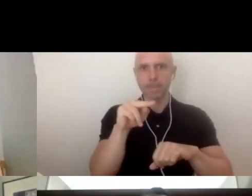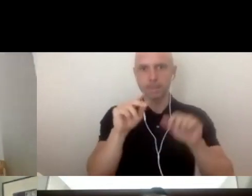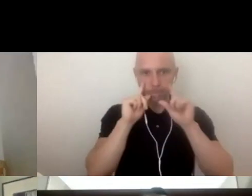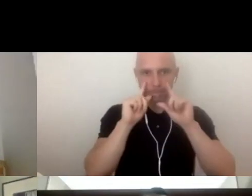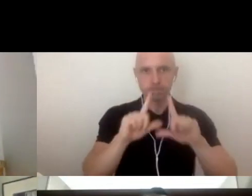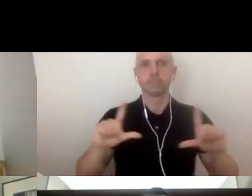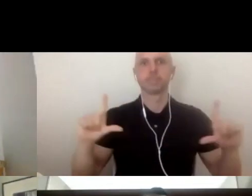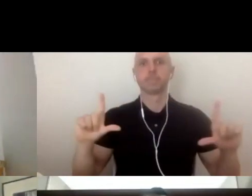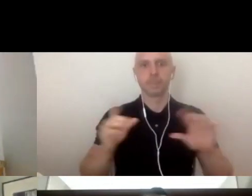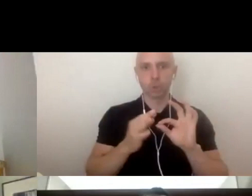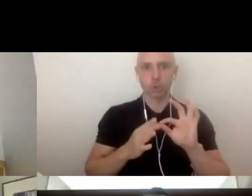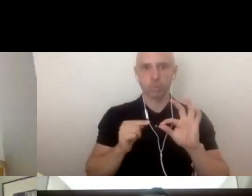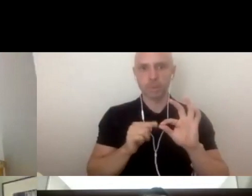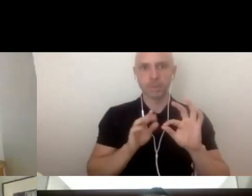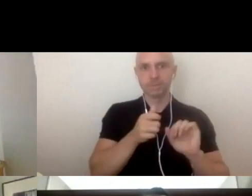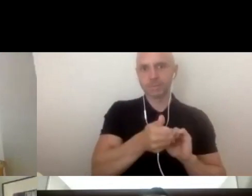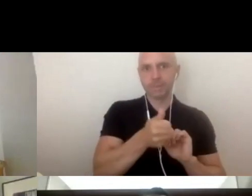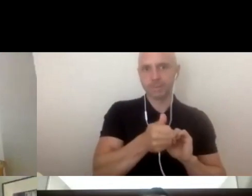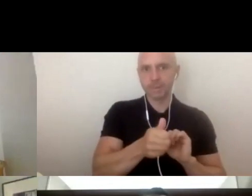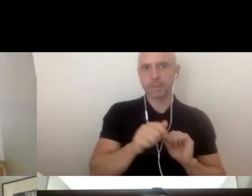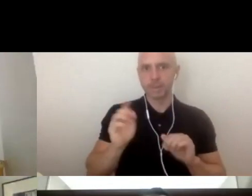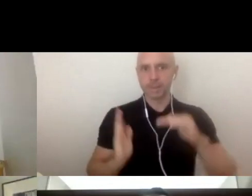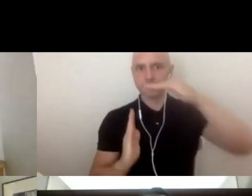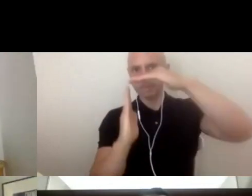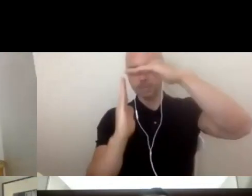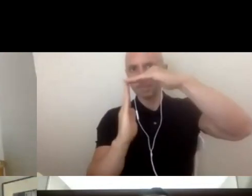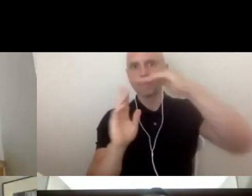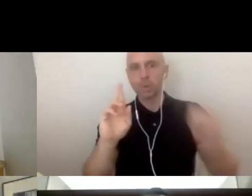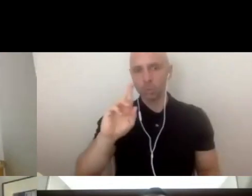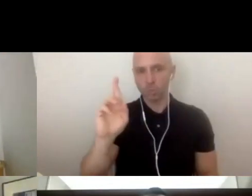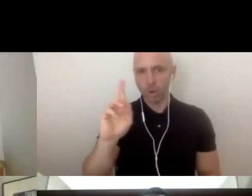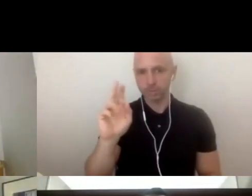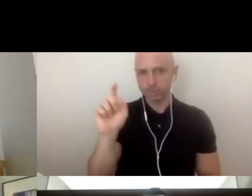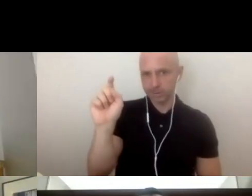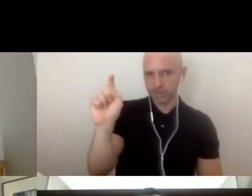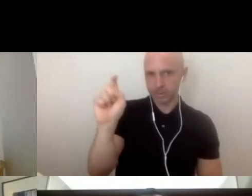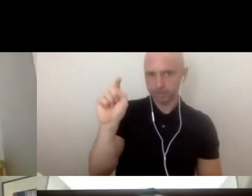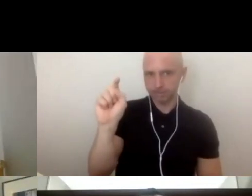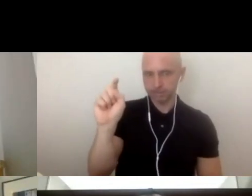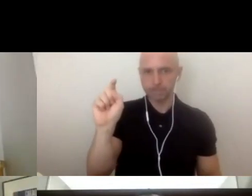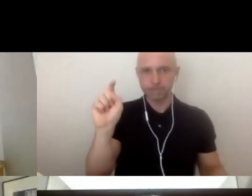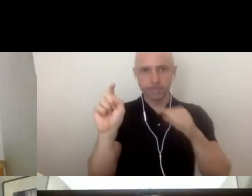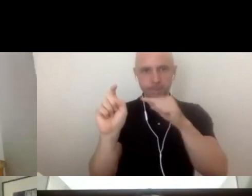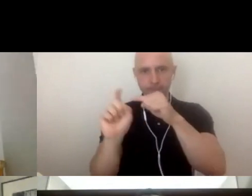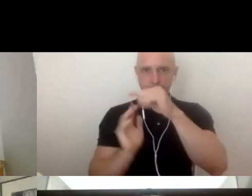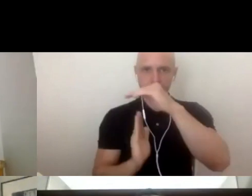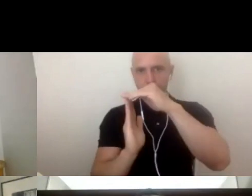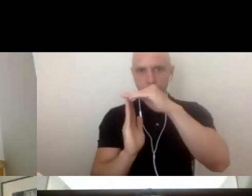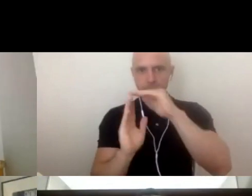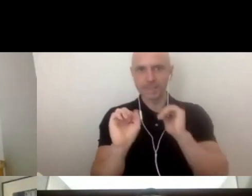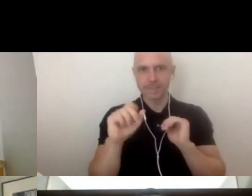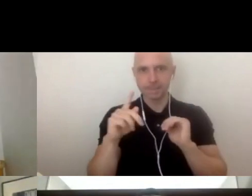screen. You need the speaker's view selected in the top right-hand corner in order to do this.